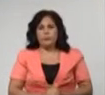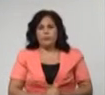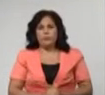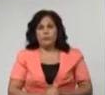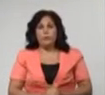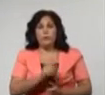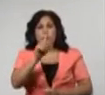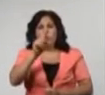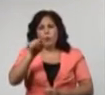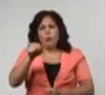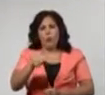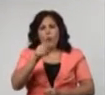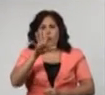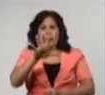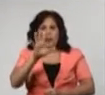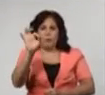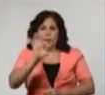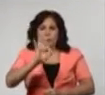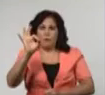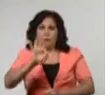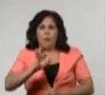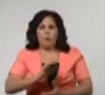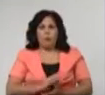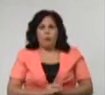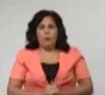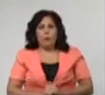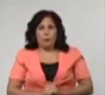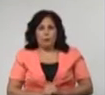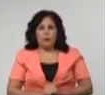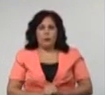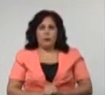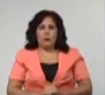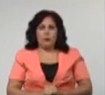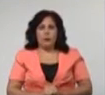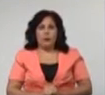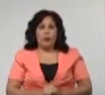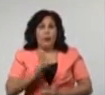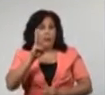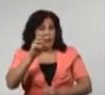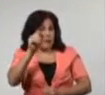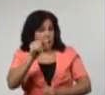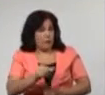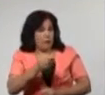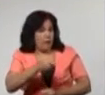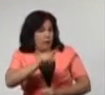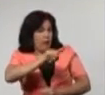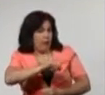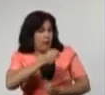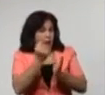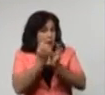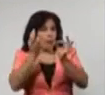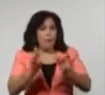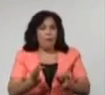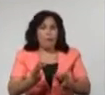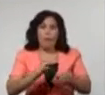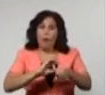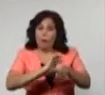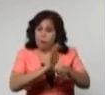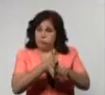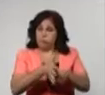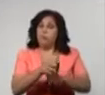yesterday, despite the fact that many of those territories have not had new confirmed cases